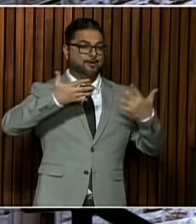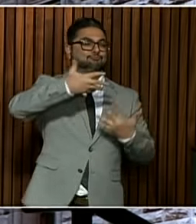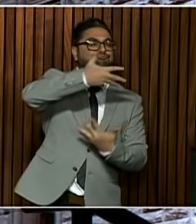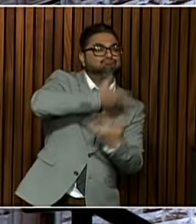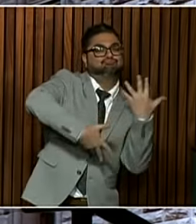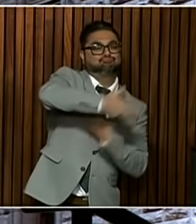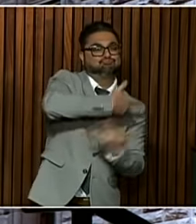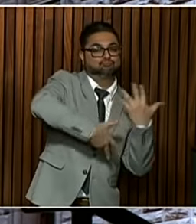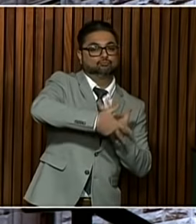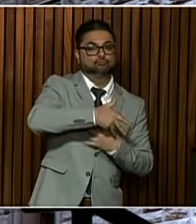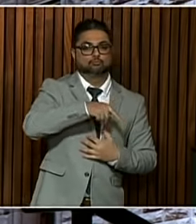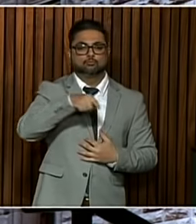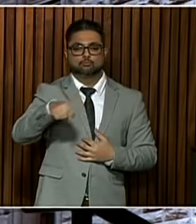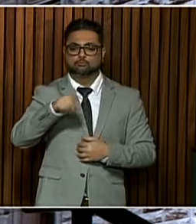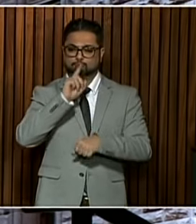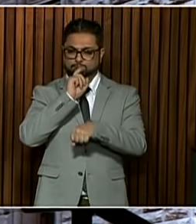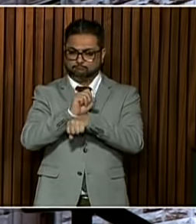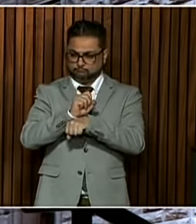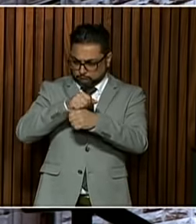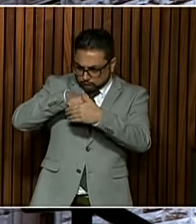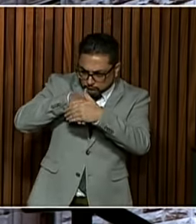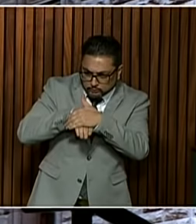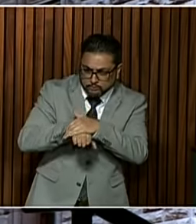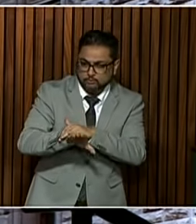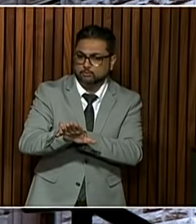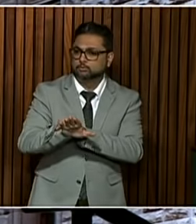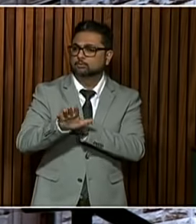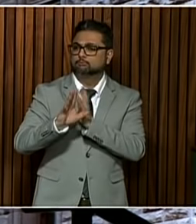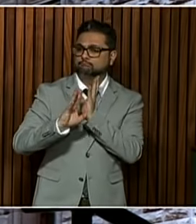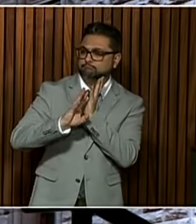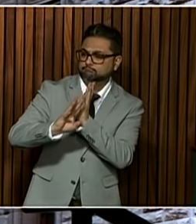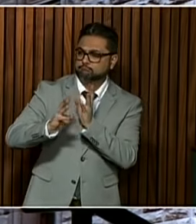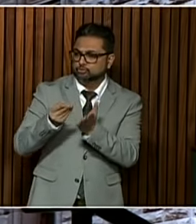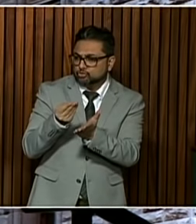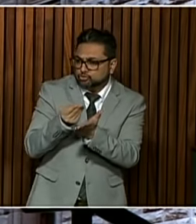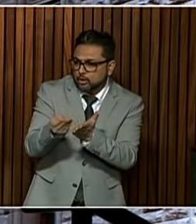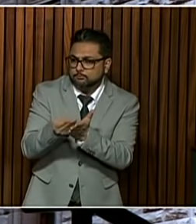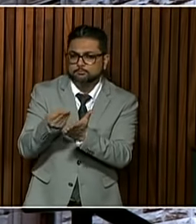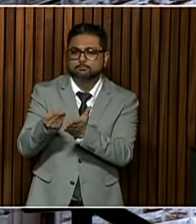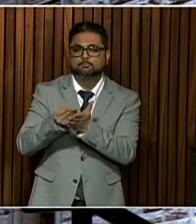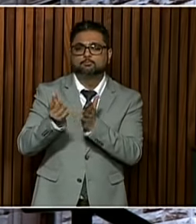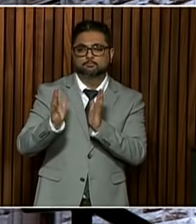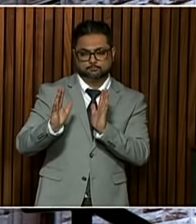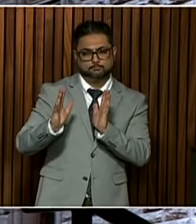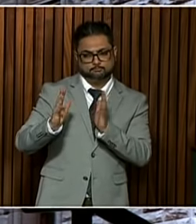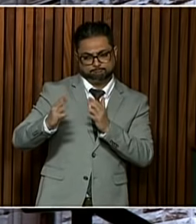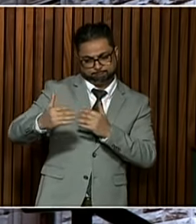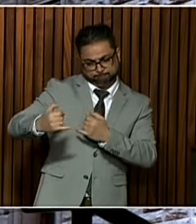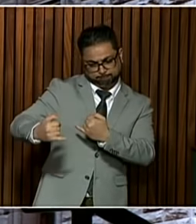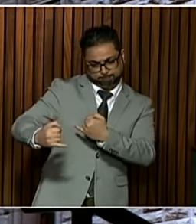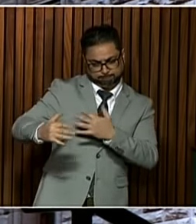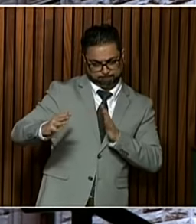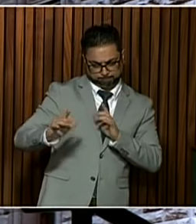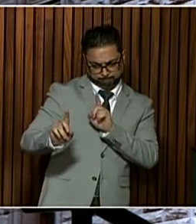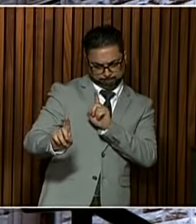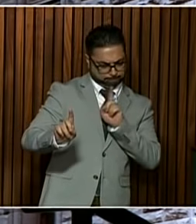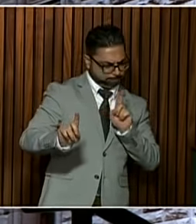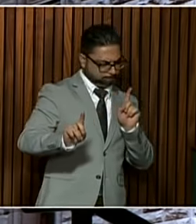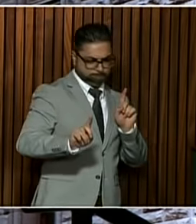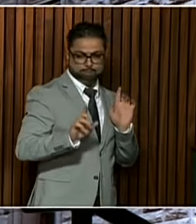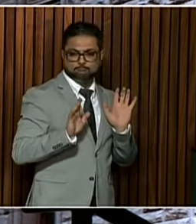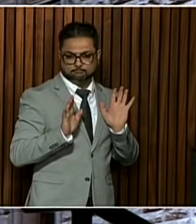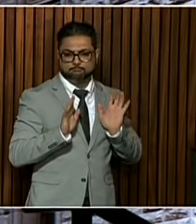you're talking about internal things as in essential services and businesses. How would they continue to operate in a way that people